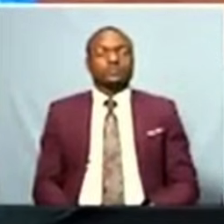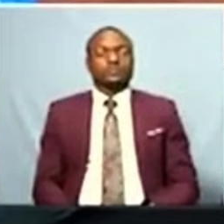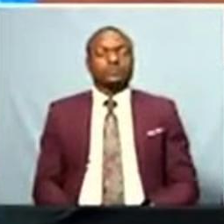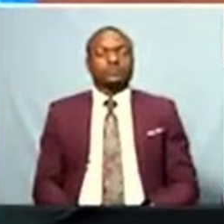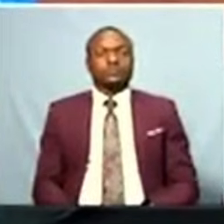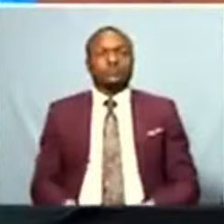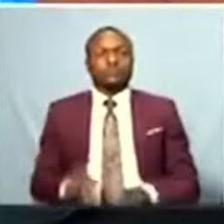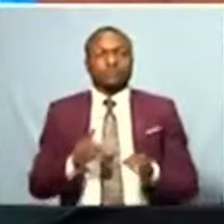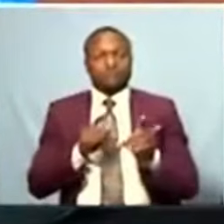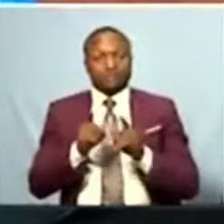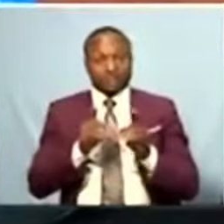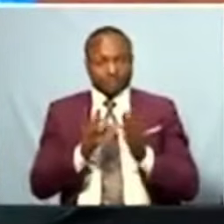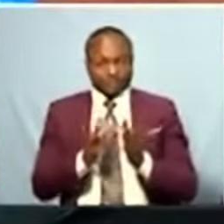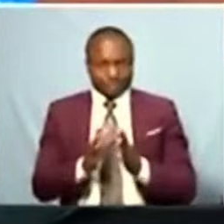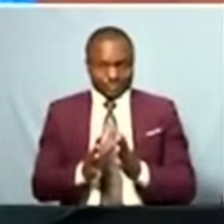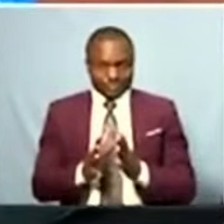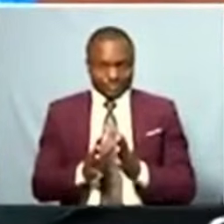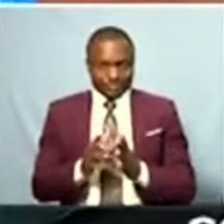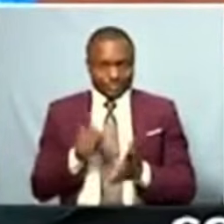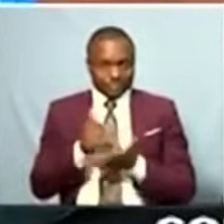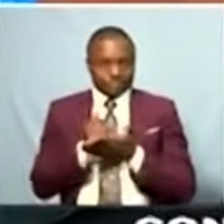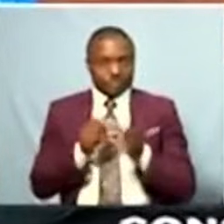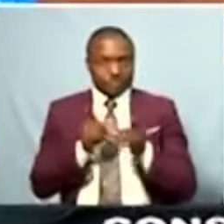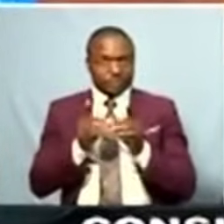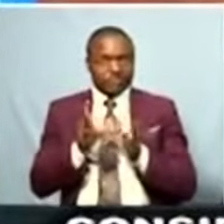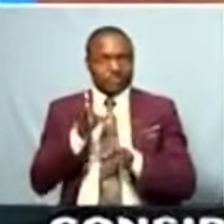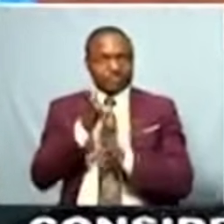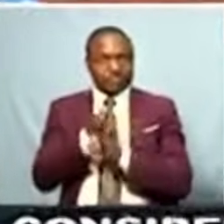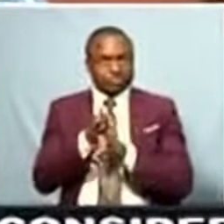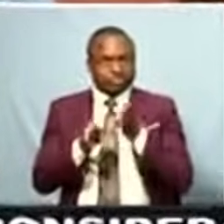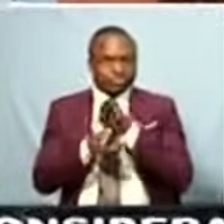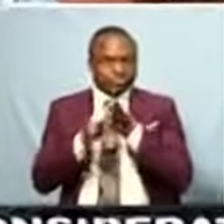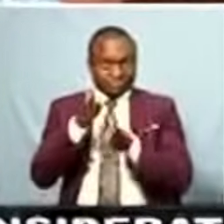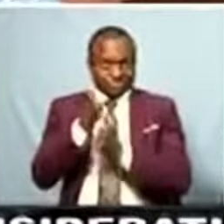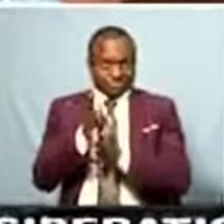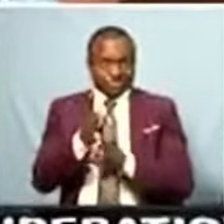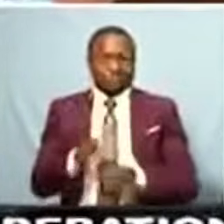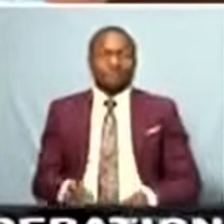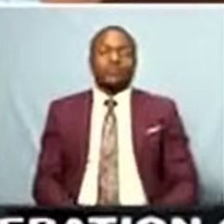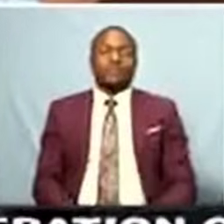The Director, Assistant Director Infrastructure.